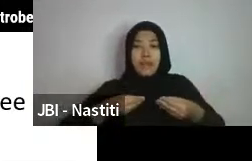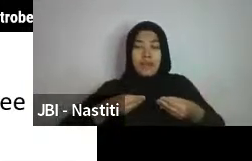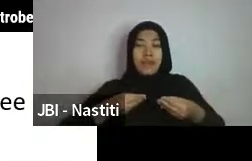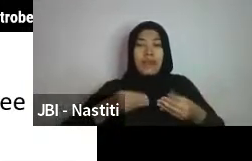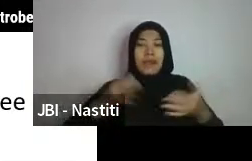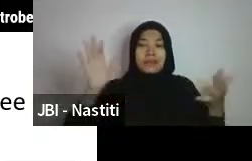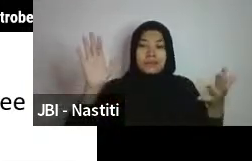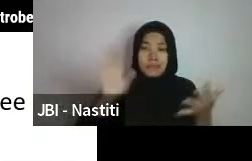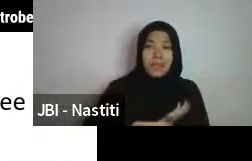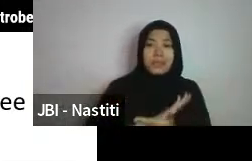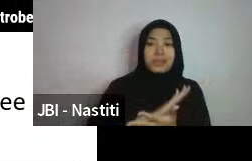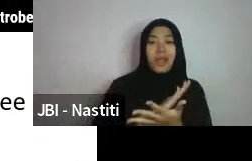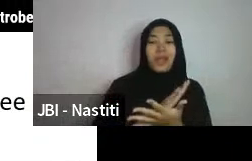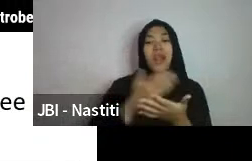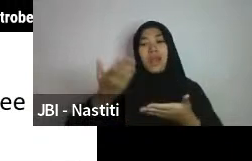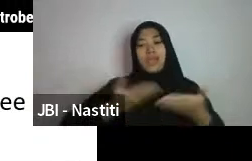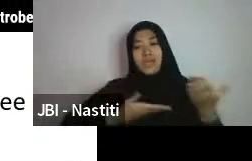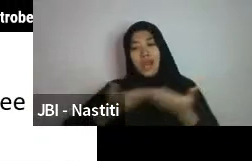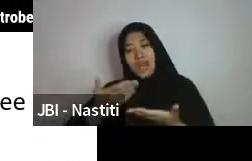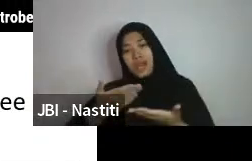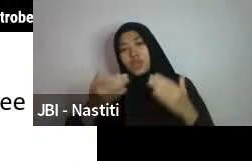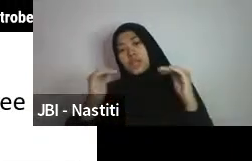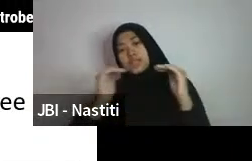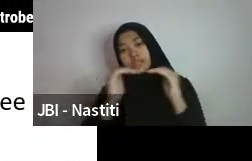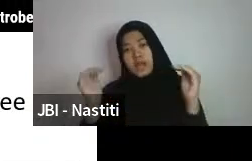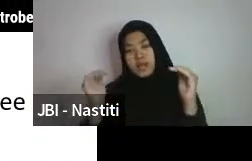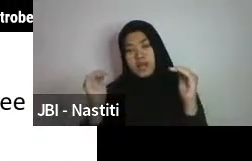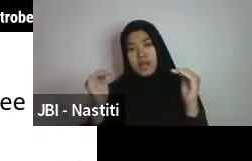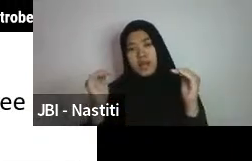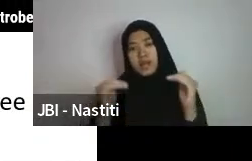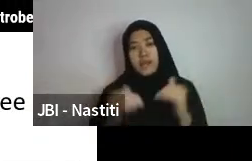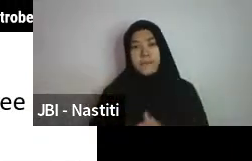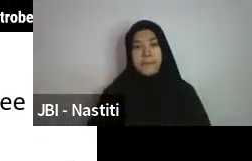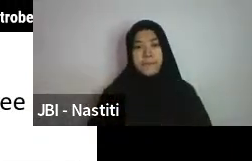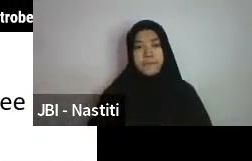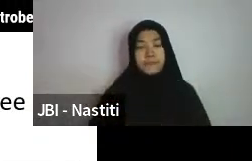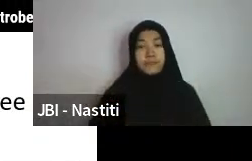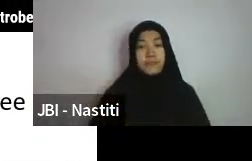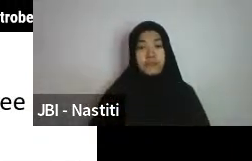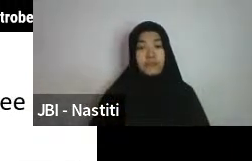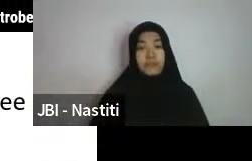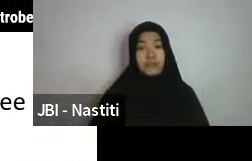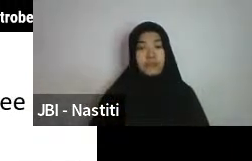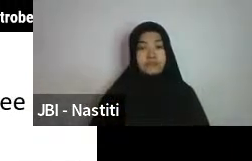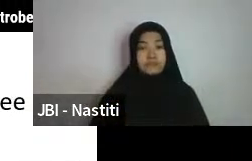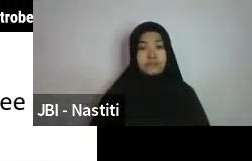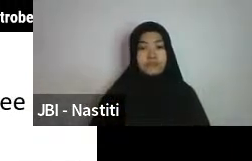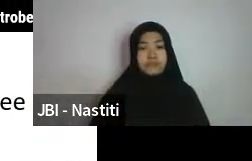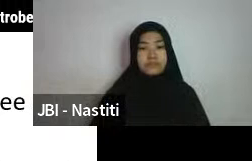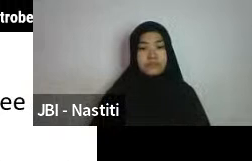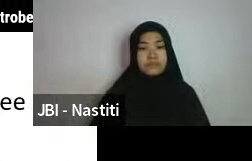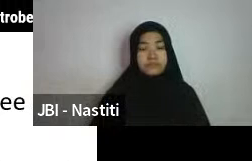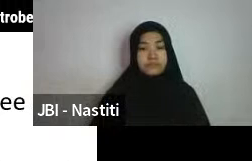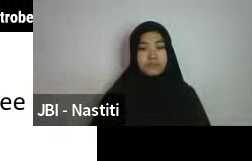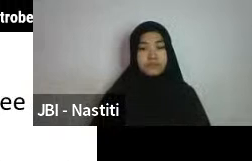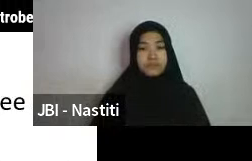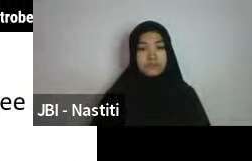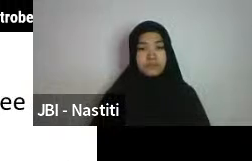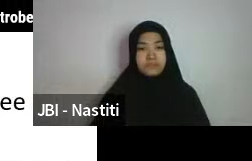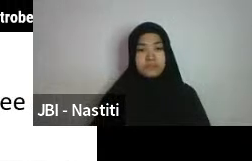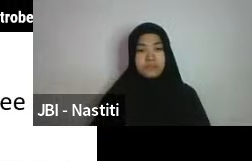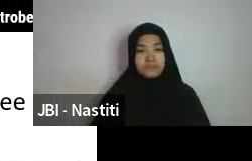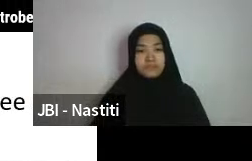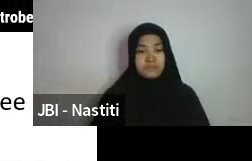good attitudes coming through in the sample. The recognition that it is part of their role to care for people with intellectual